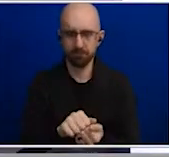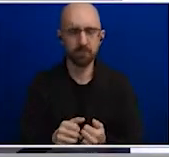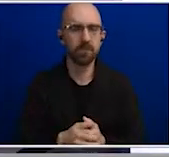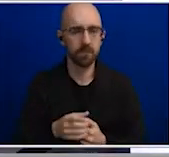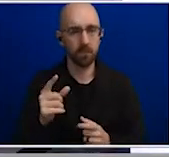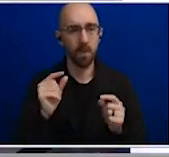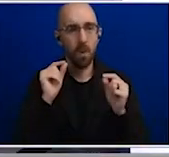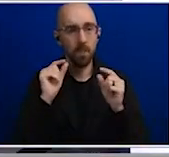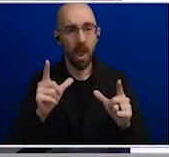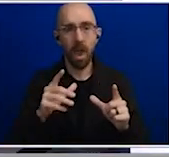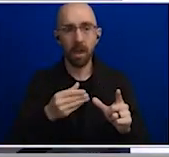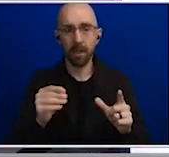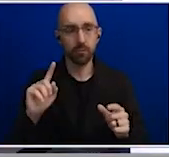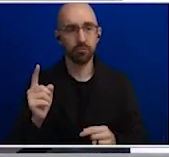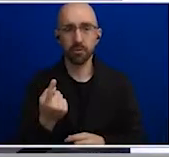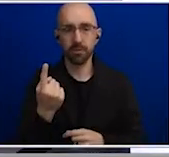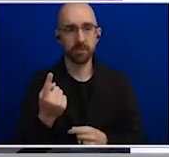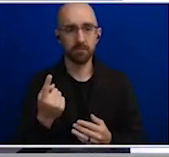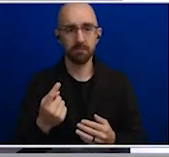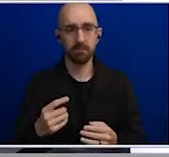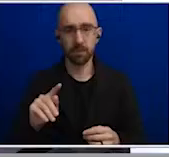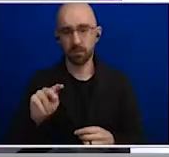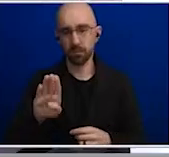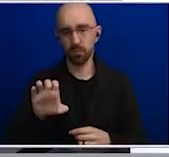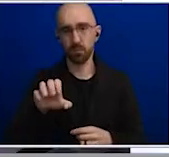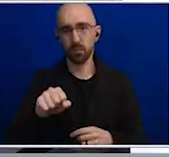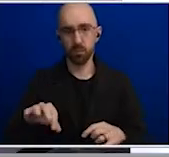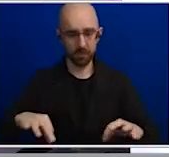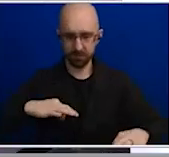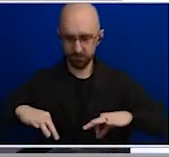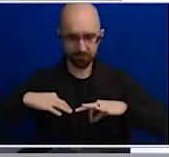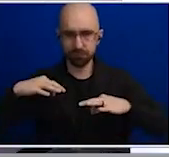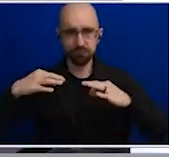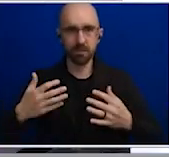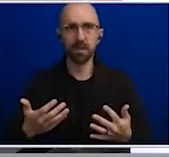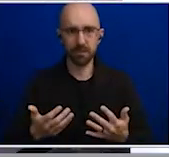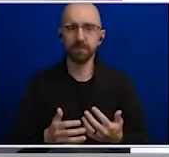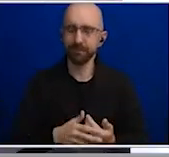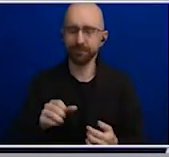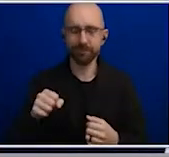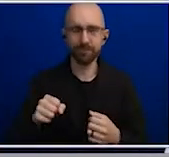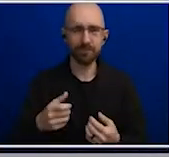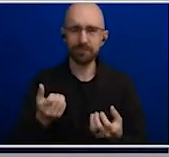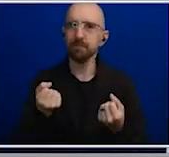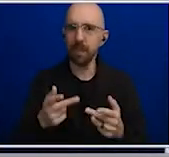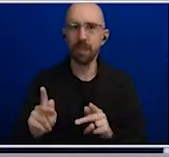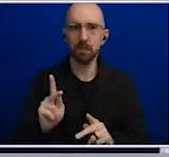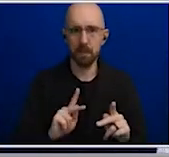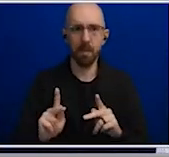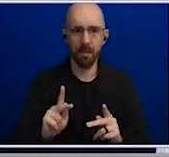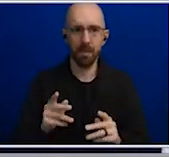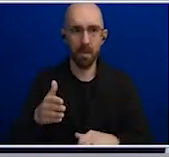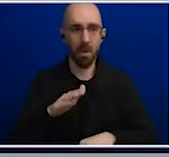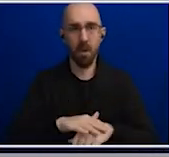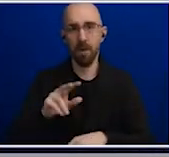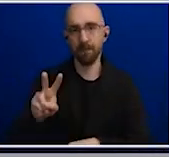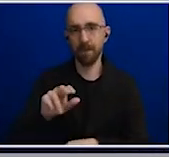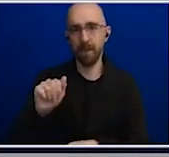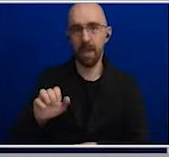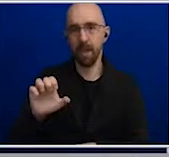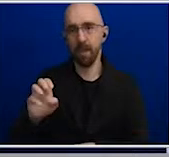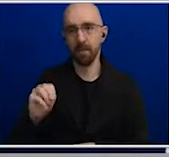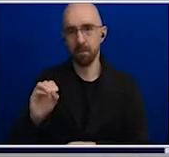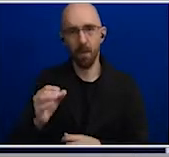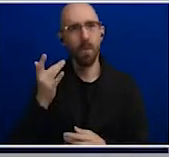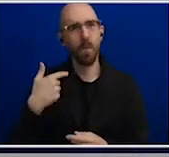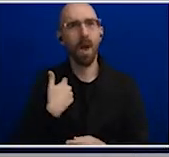just got tubes everywhere. Well, a lot of people that are on VA ECMO, and this is why we worry about it and